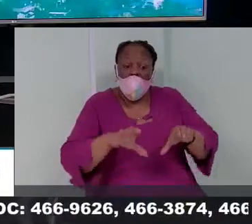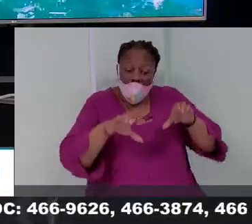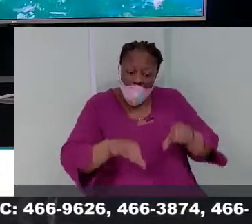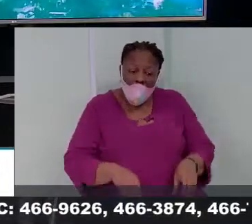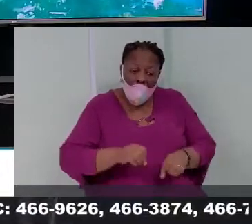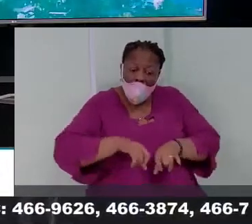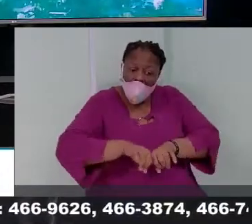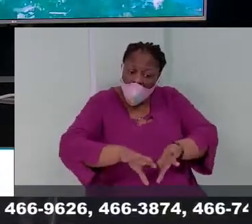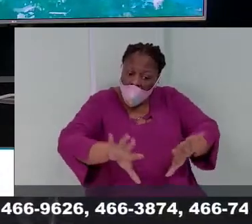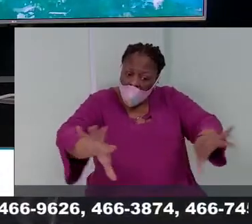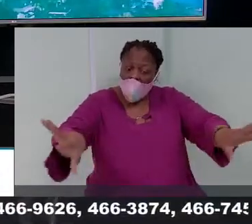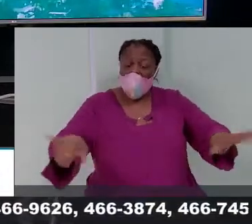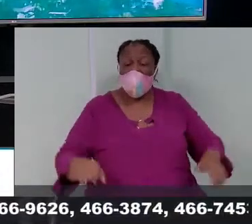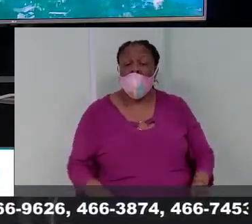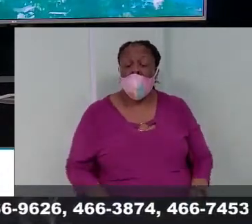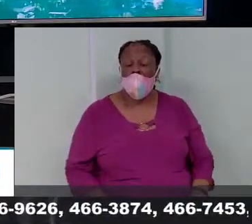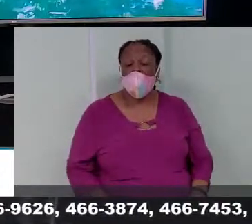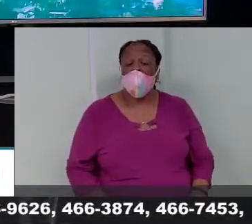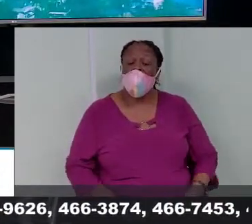of the